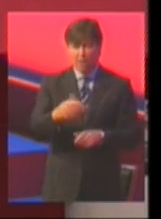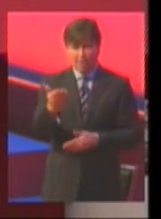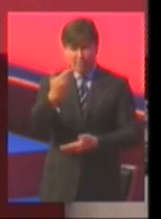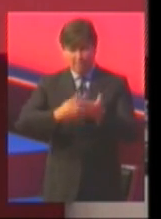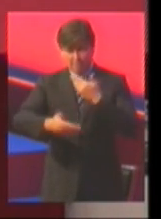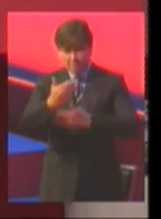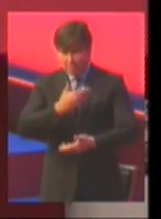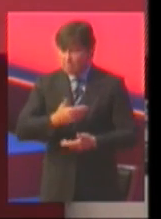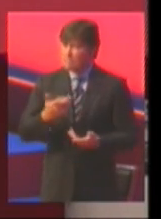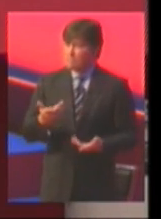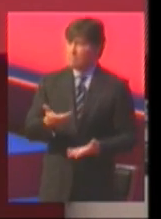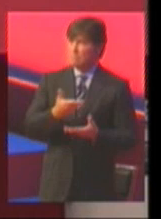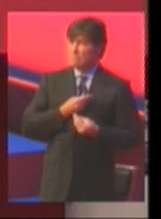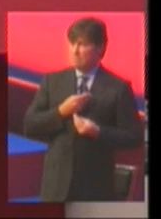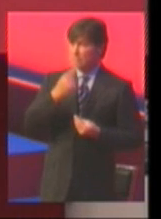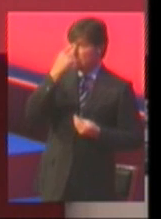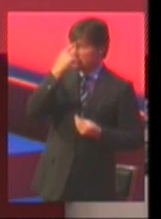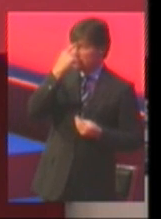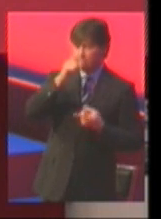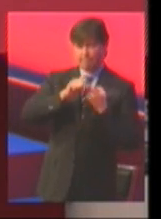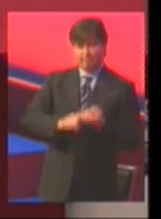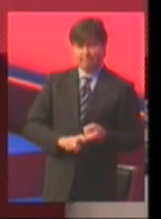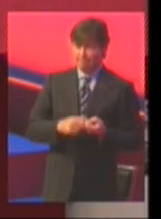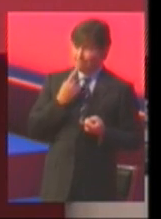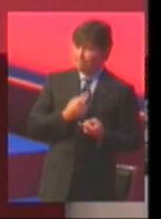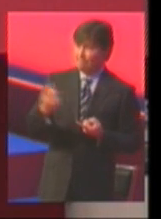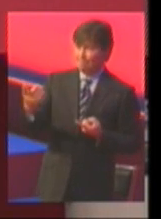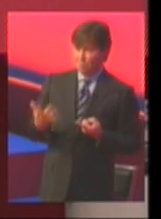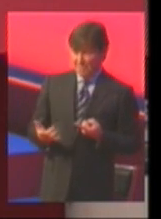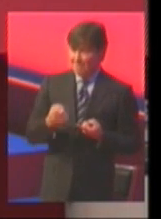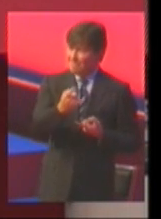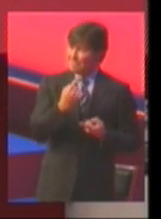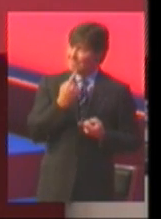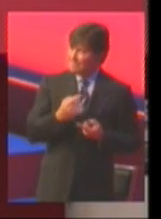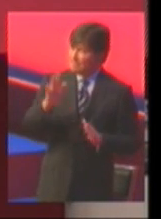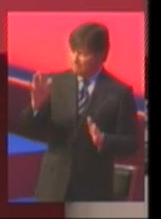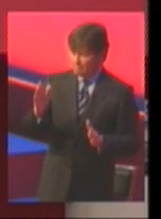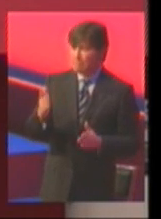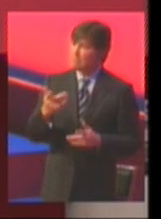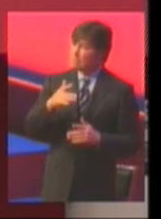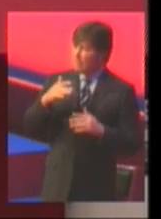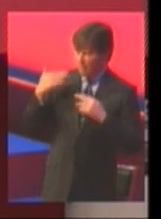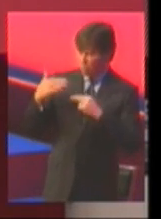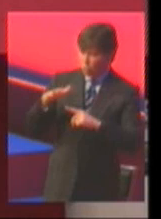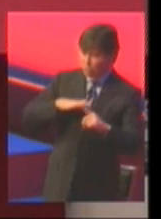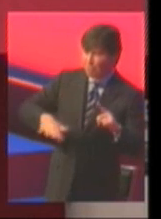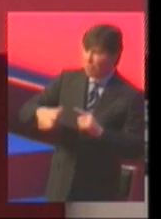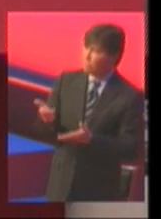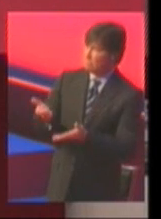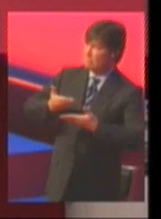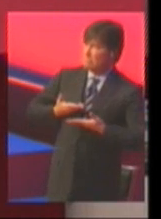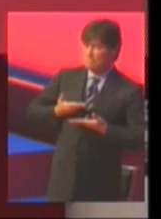he offered a statement that I recall here today. He said, "Sometimes it falls to a generation to be